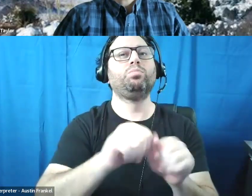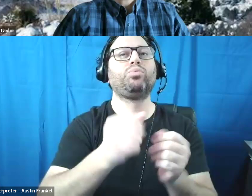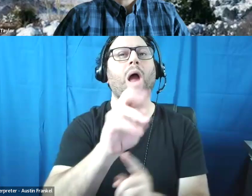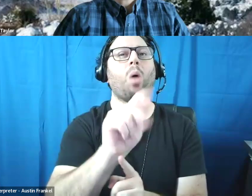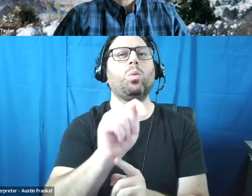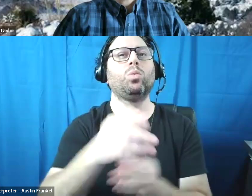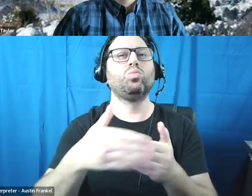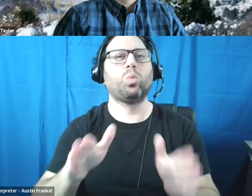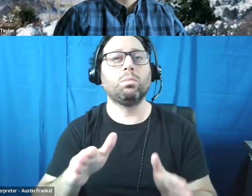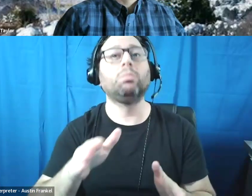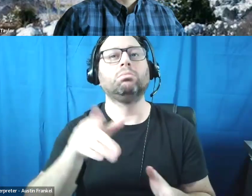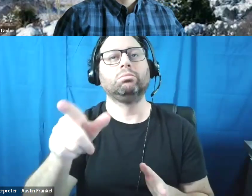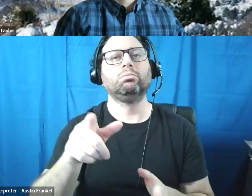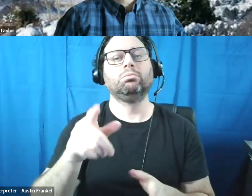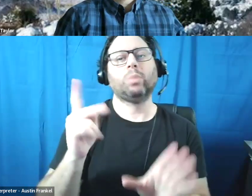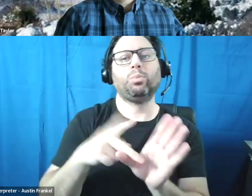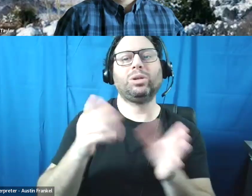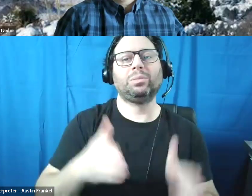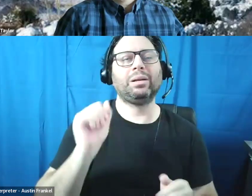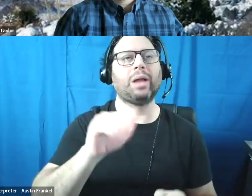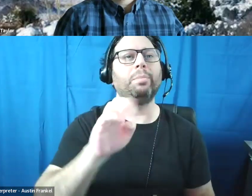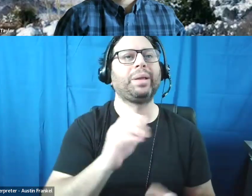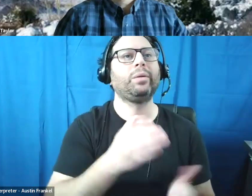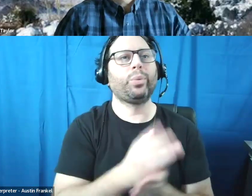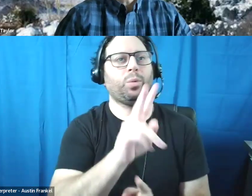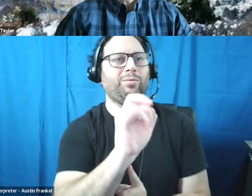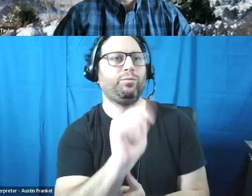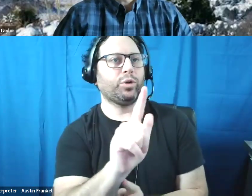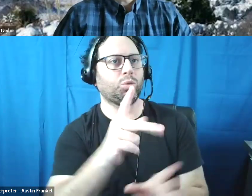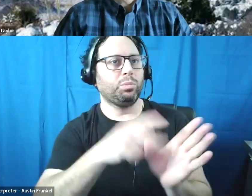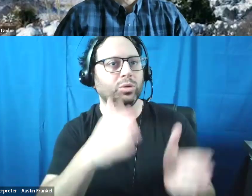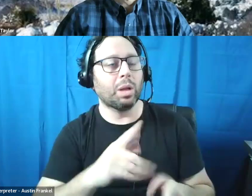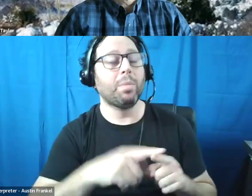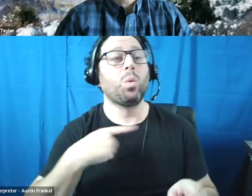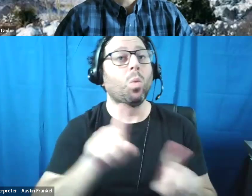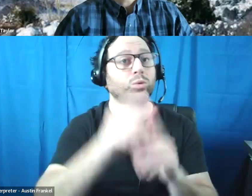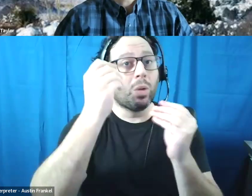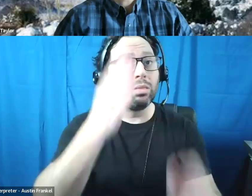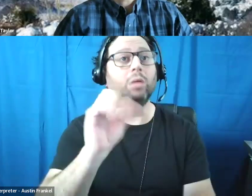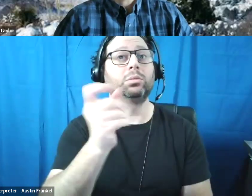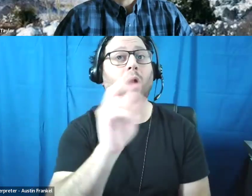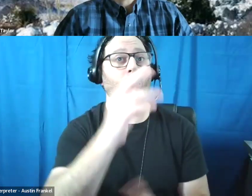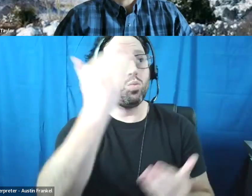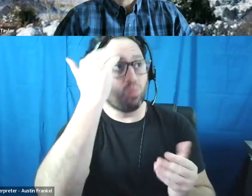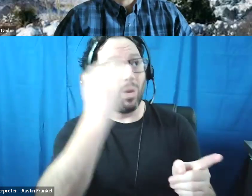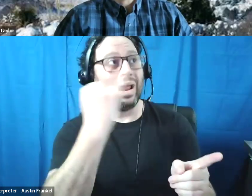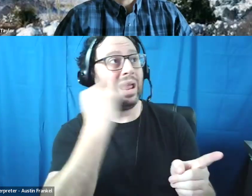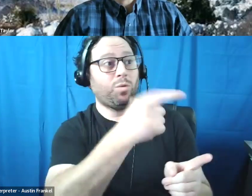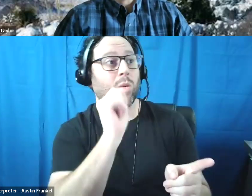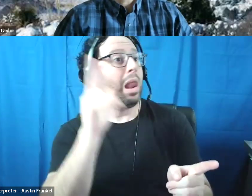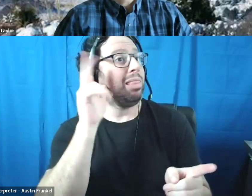virtual participants are still active participants. But we also let our scholars know that sometimes if all you can do is